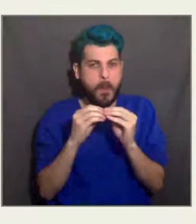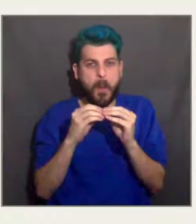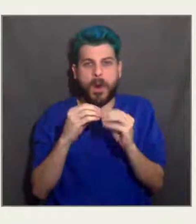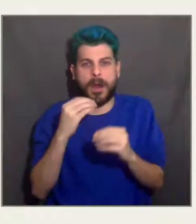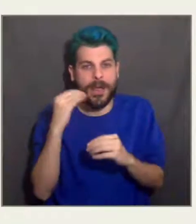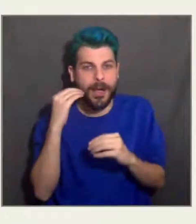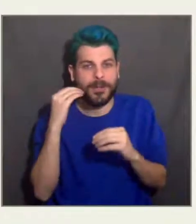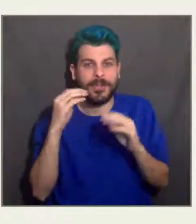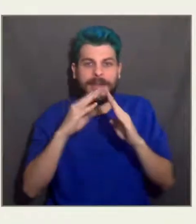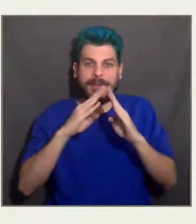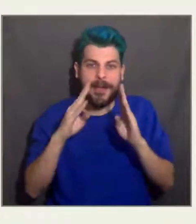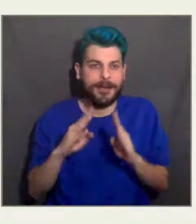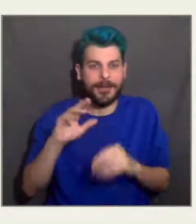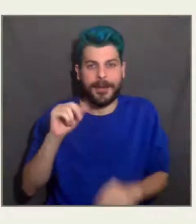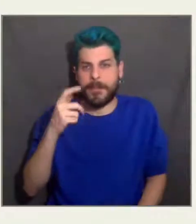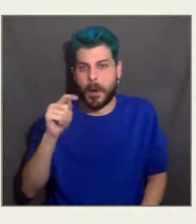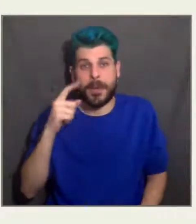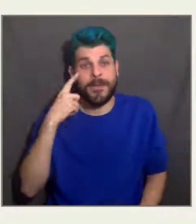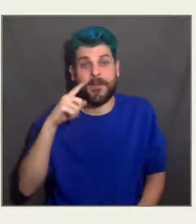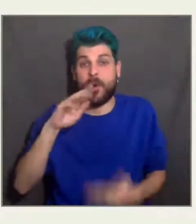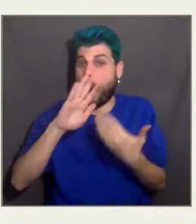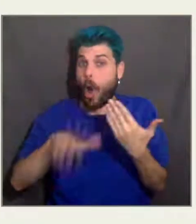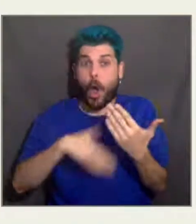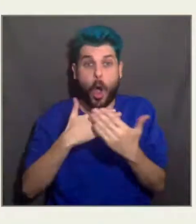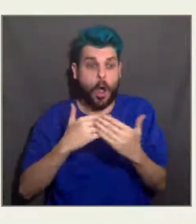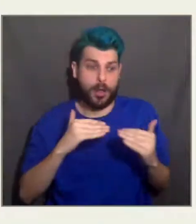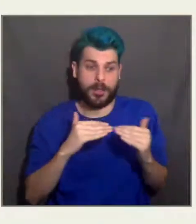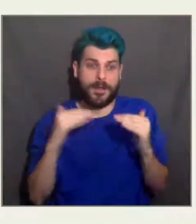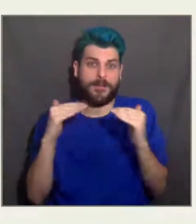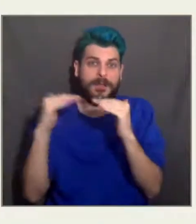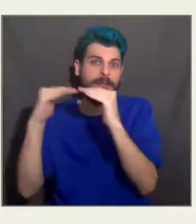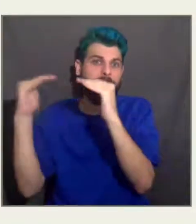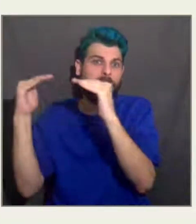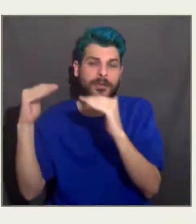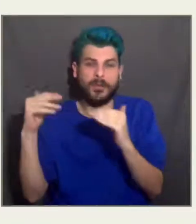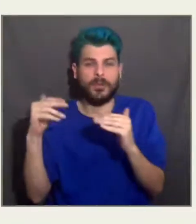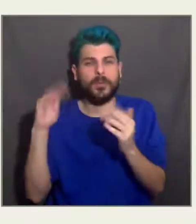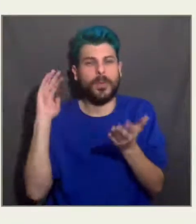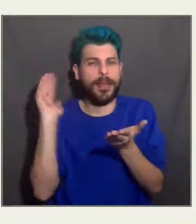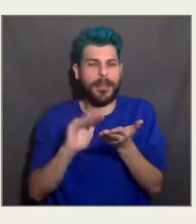at all income levels with the least amount of harm? And you've touched on it a couple